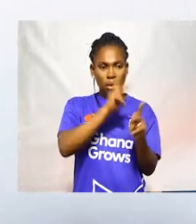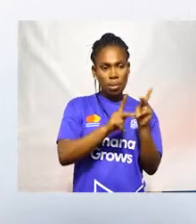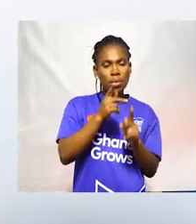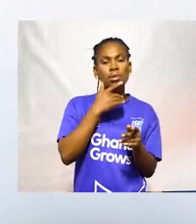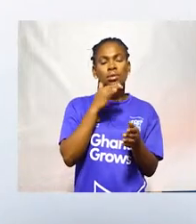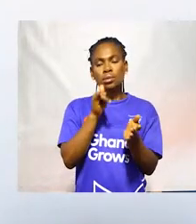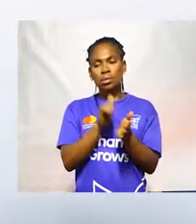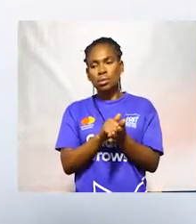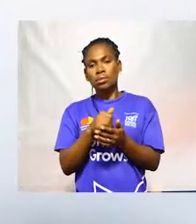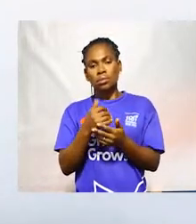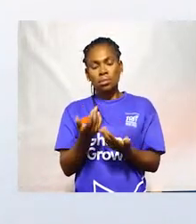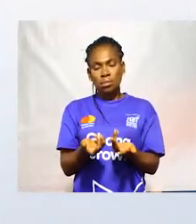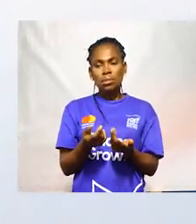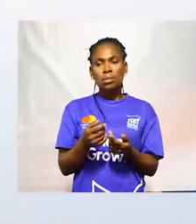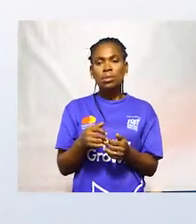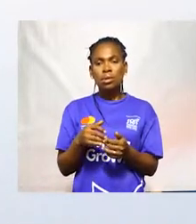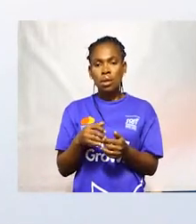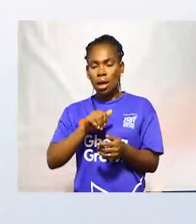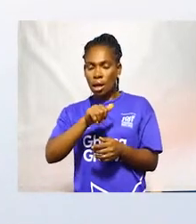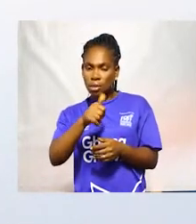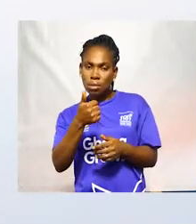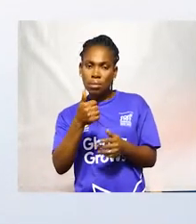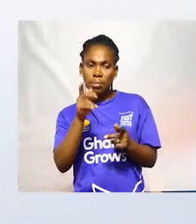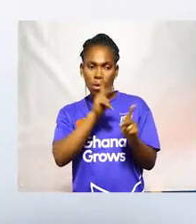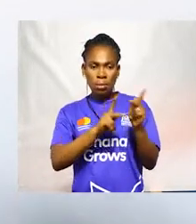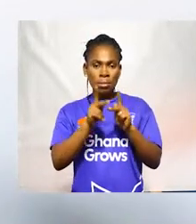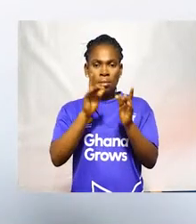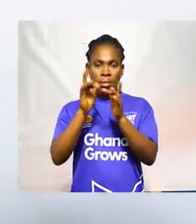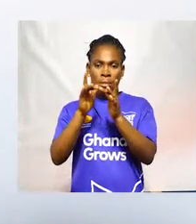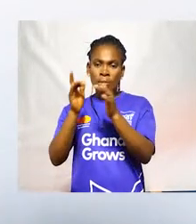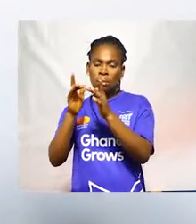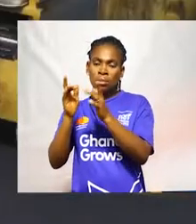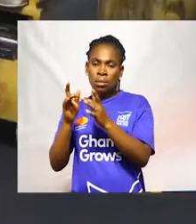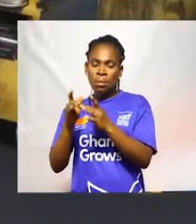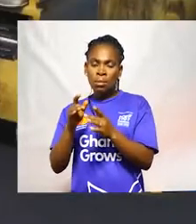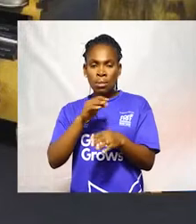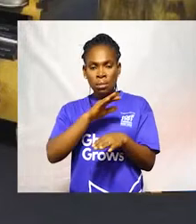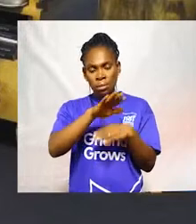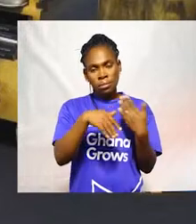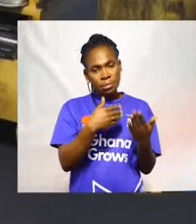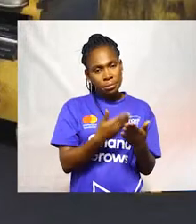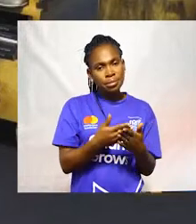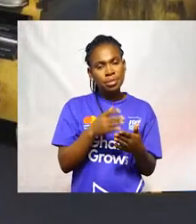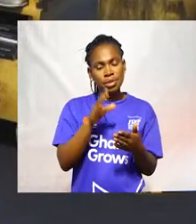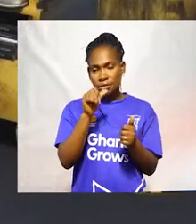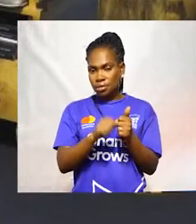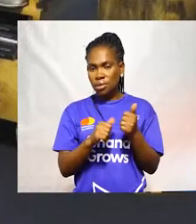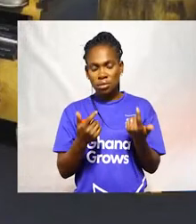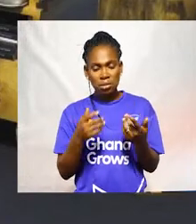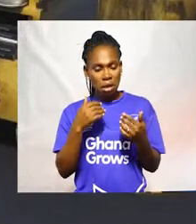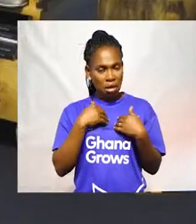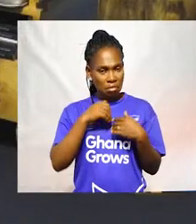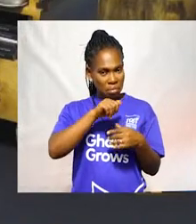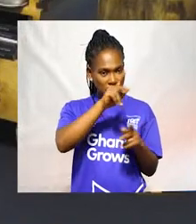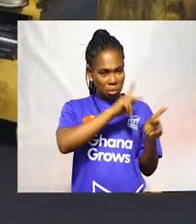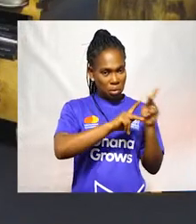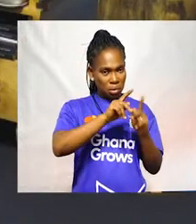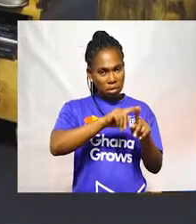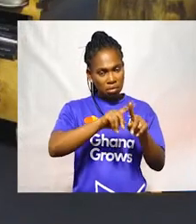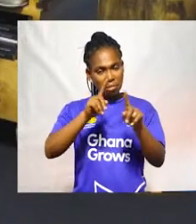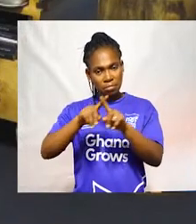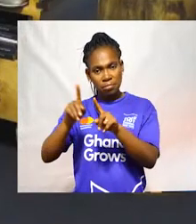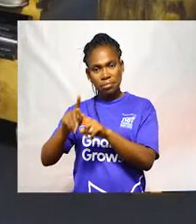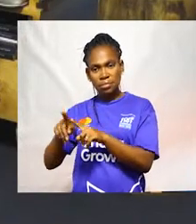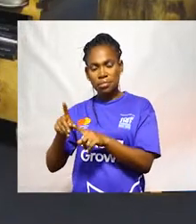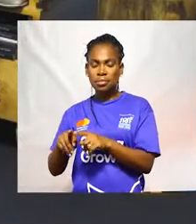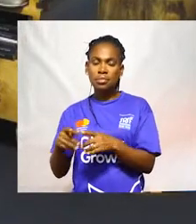of Maximus will come in, Stephen Nasser Bwedi will come in. So at every point in time, you are engaging with people like that, Nehemiah